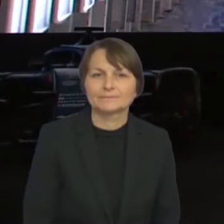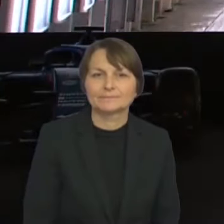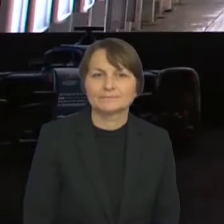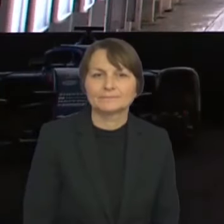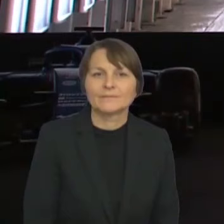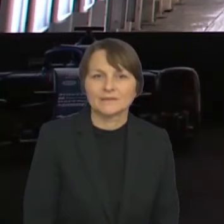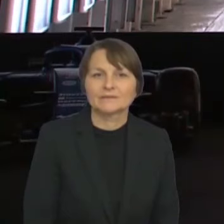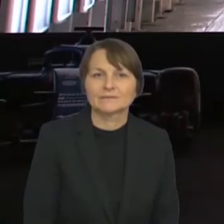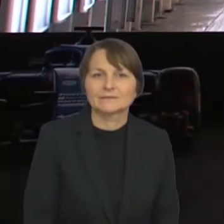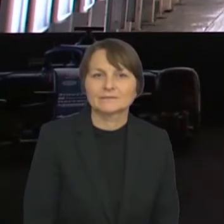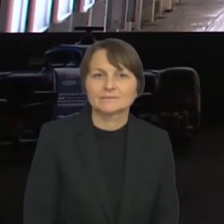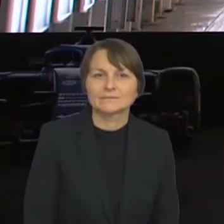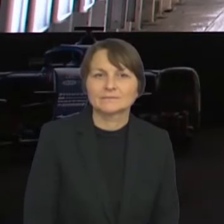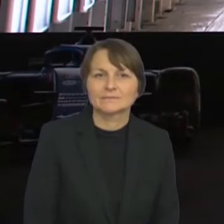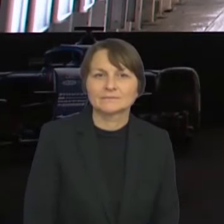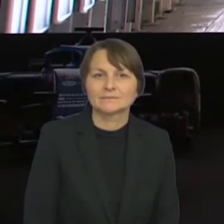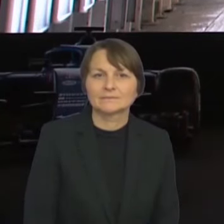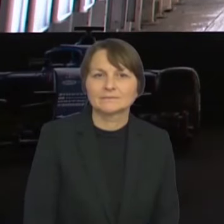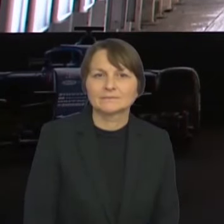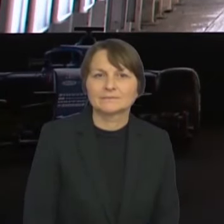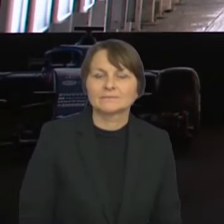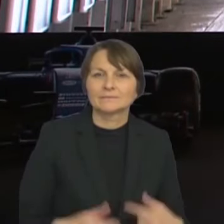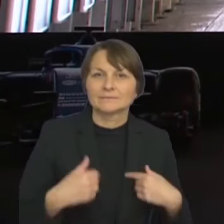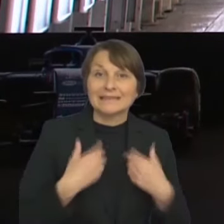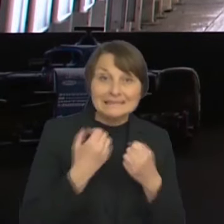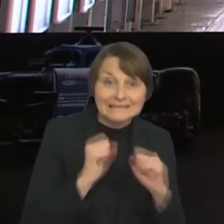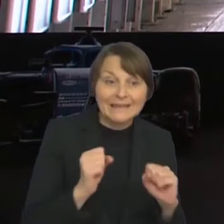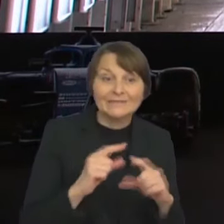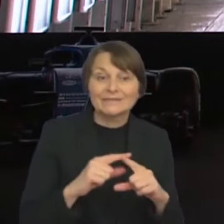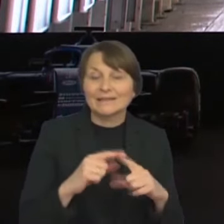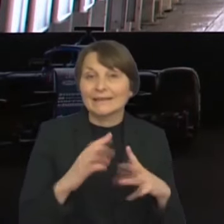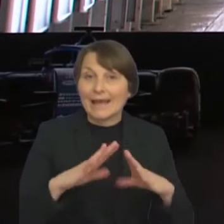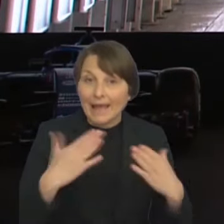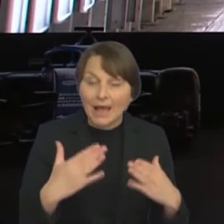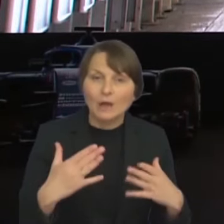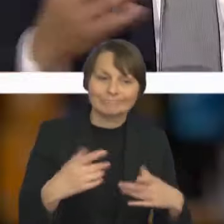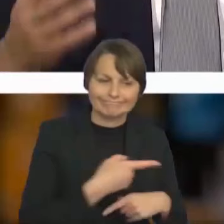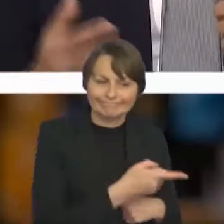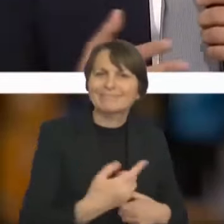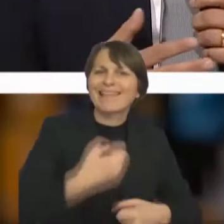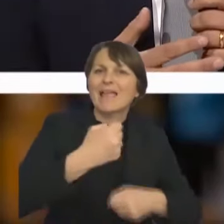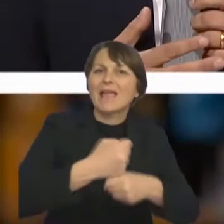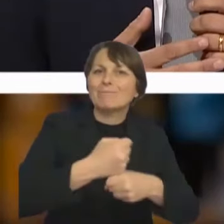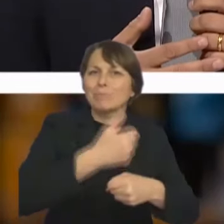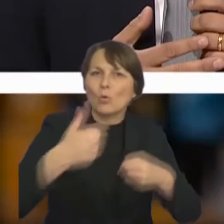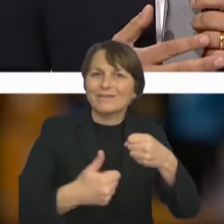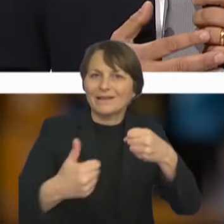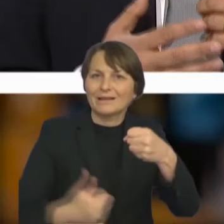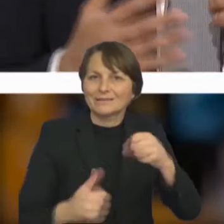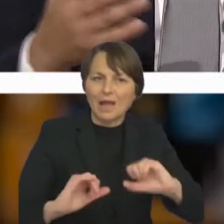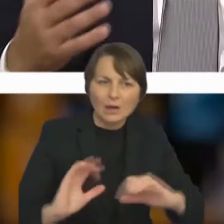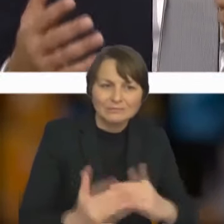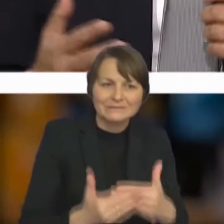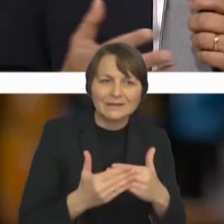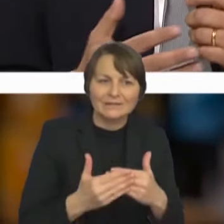security and safety and the health of our employees now. We protect our employees from the risk